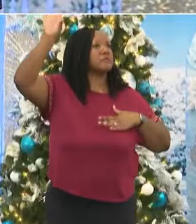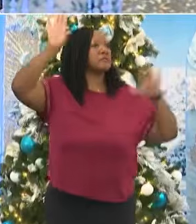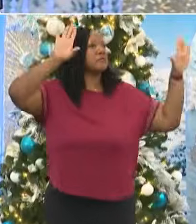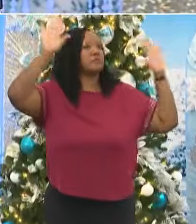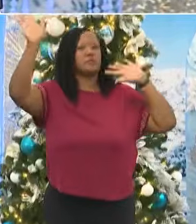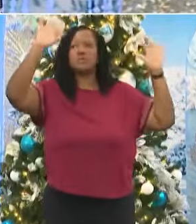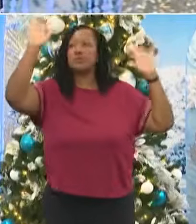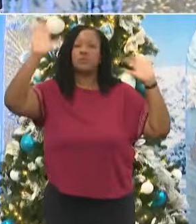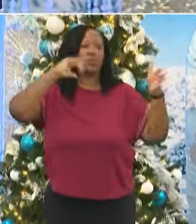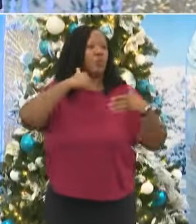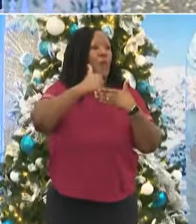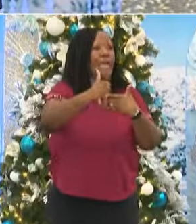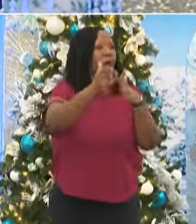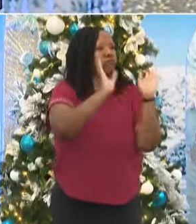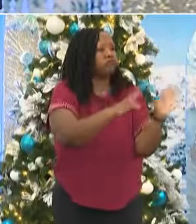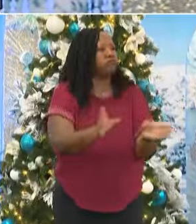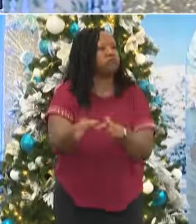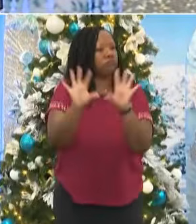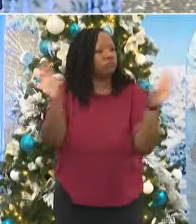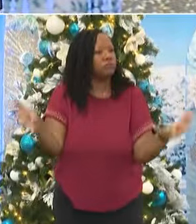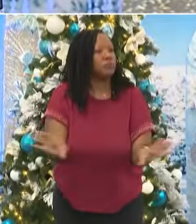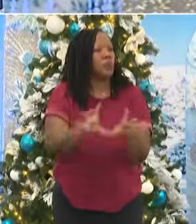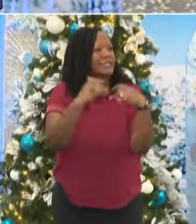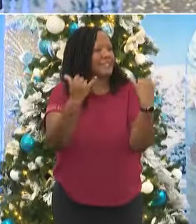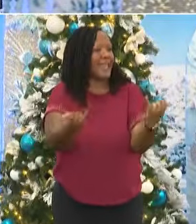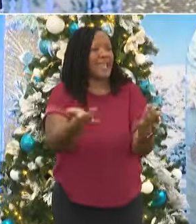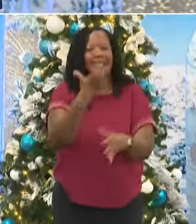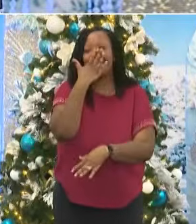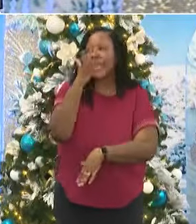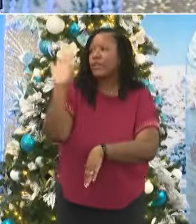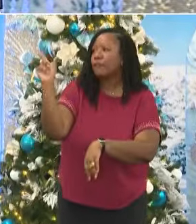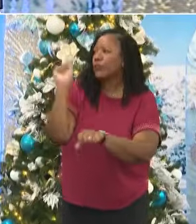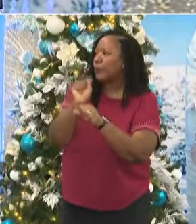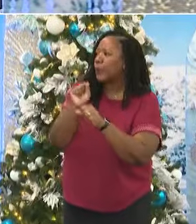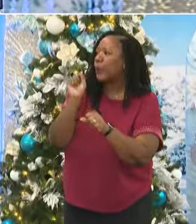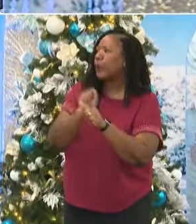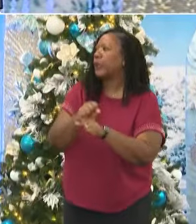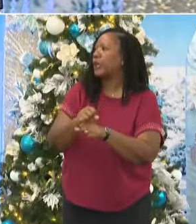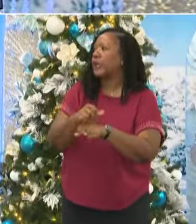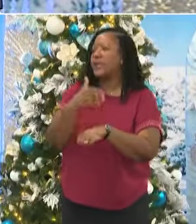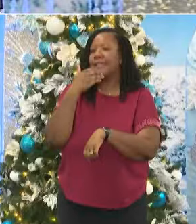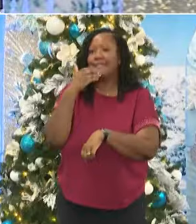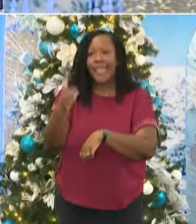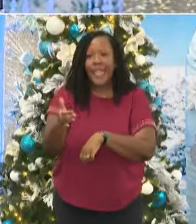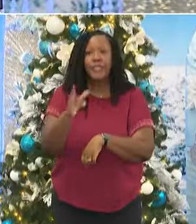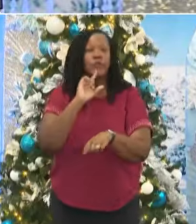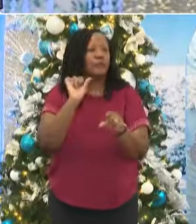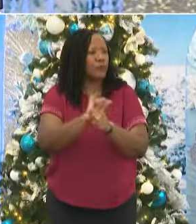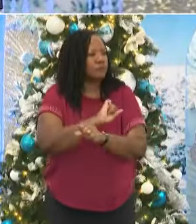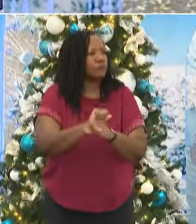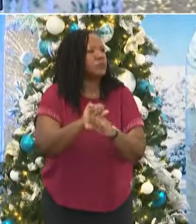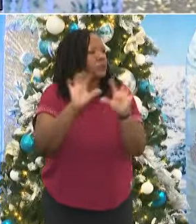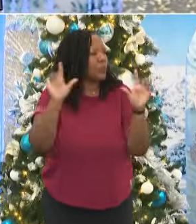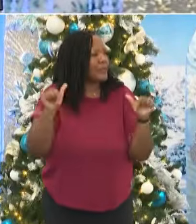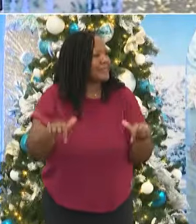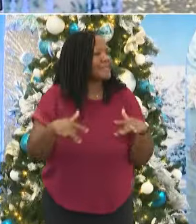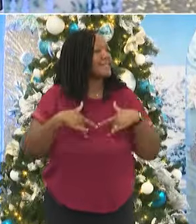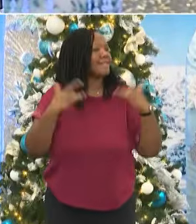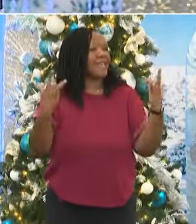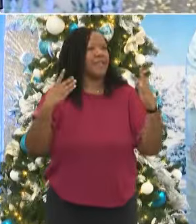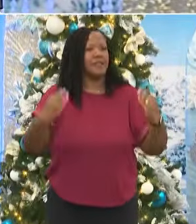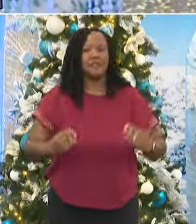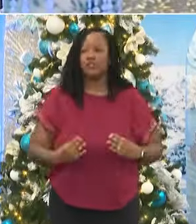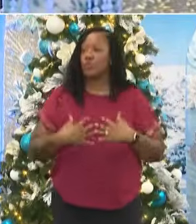today possible. Thank you for your tireless work and your dedication to ensuring that this celebration is